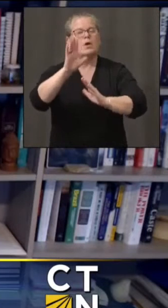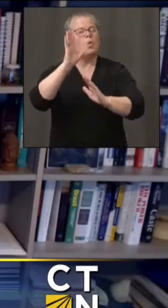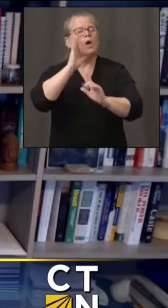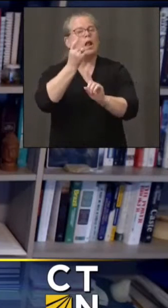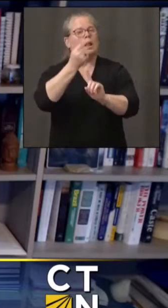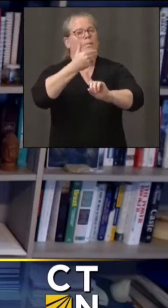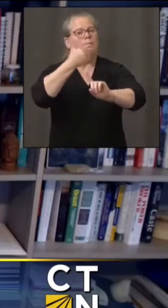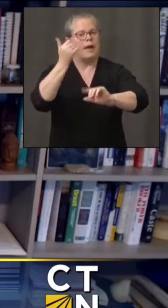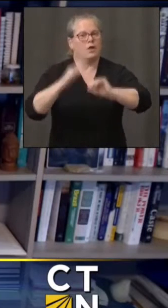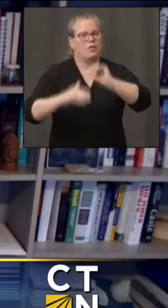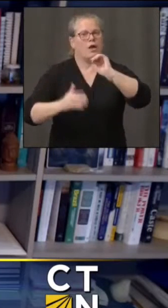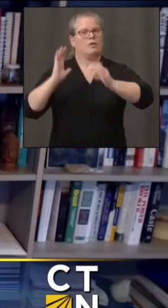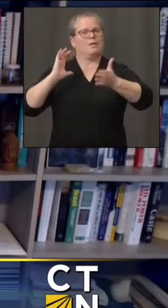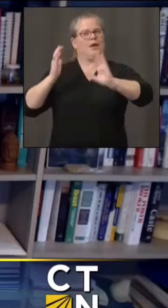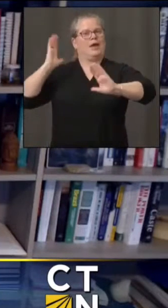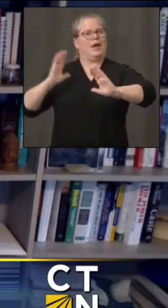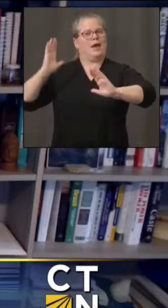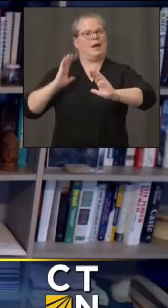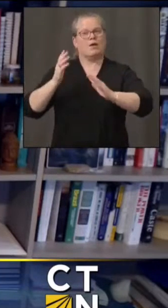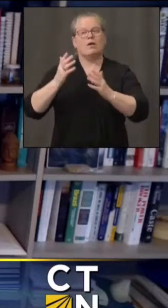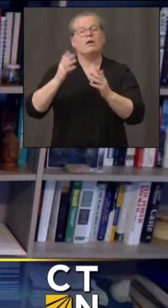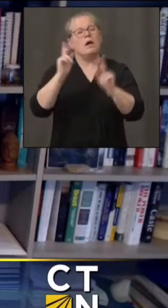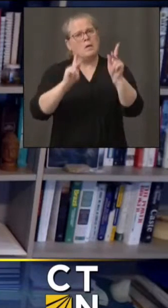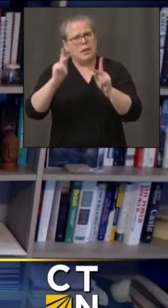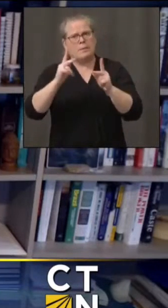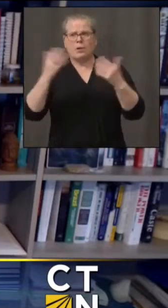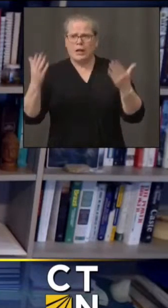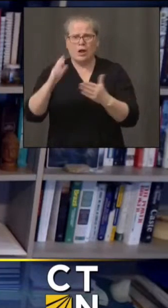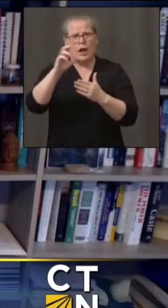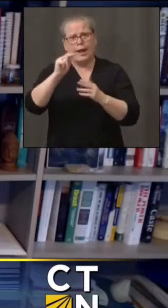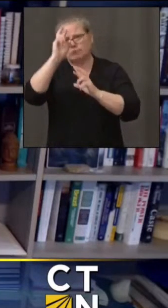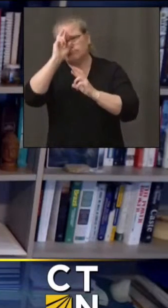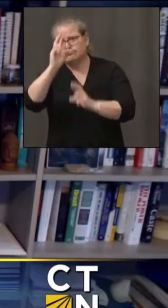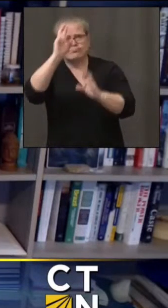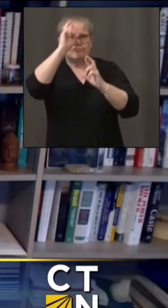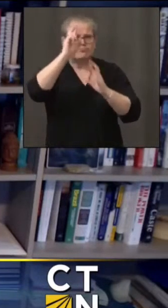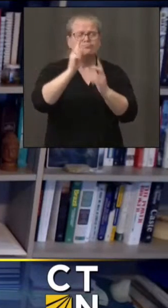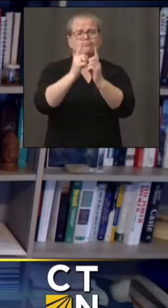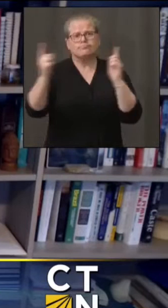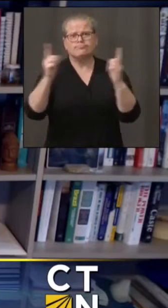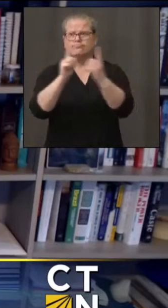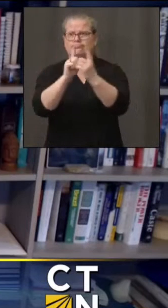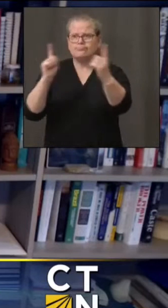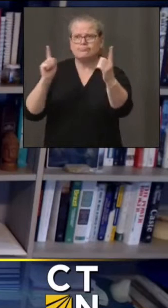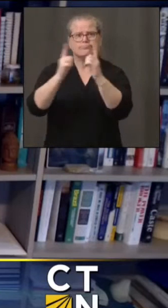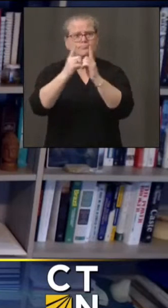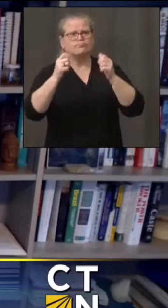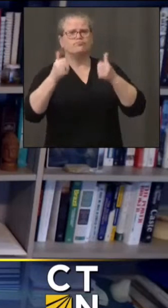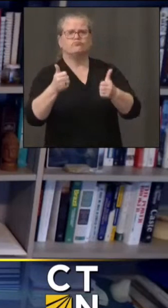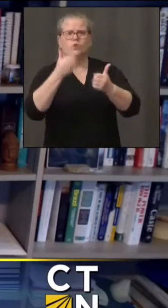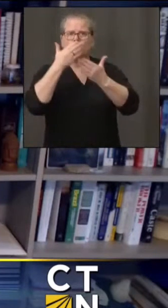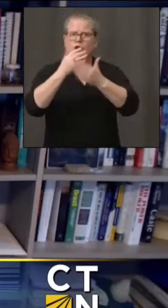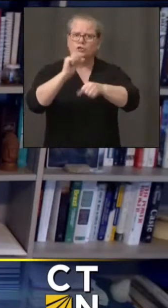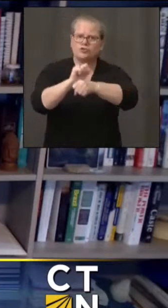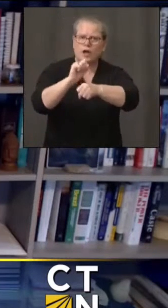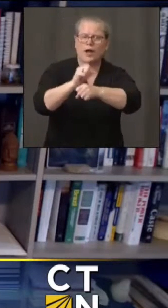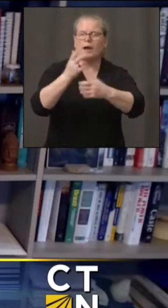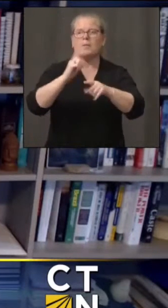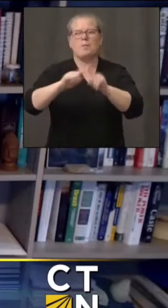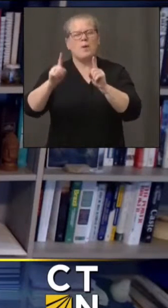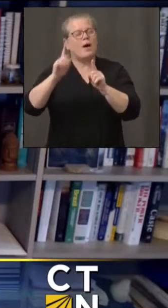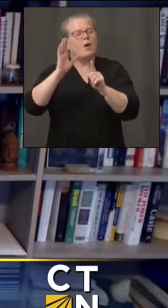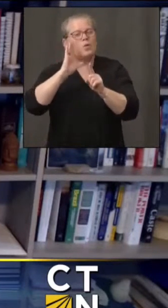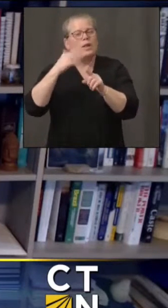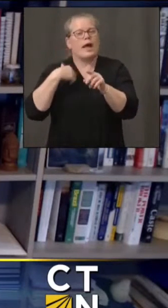we're having these super spreader events. But, we're going to have more of the brush fires, like what we're seeing in Eastern Connecticut or